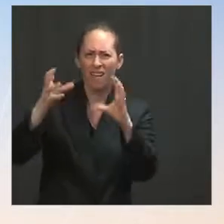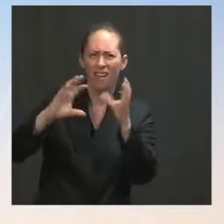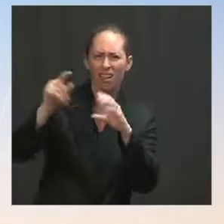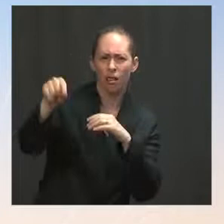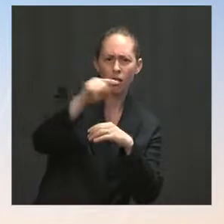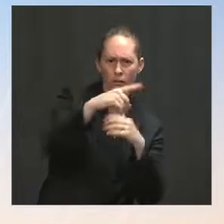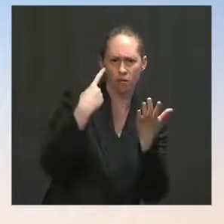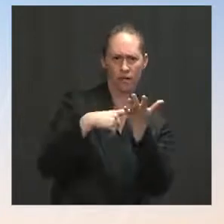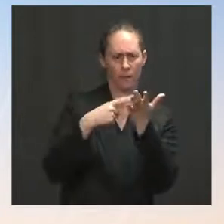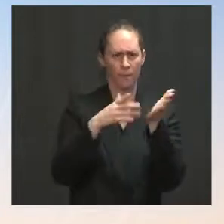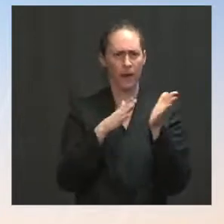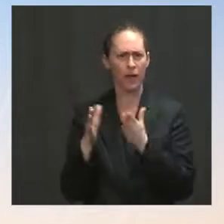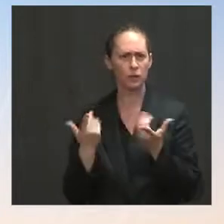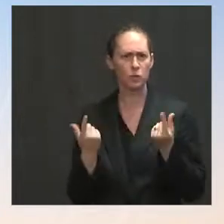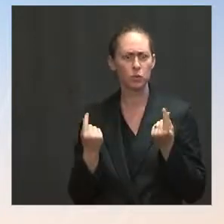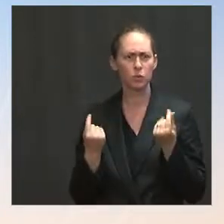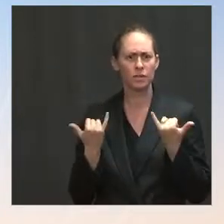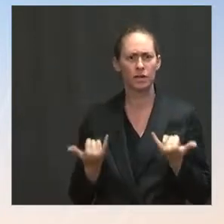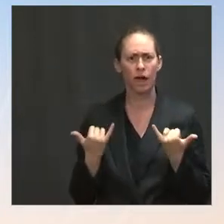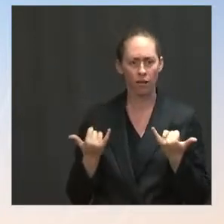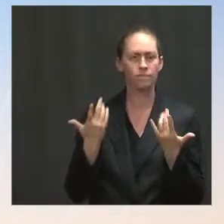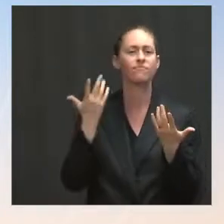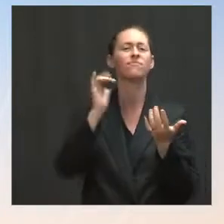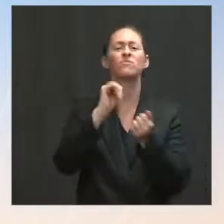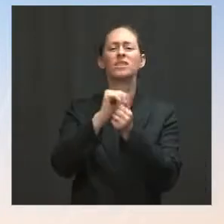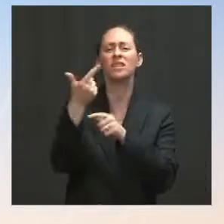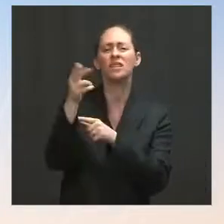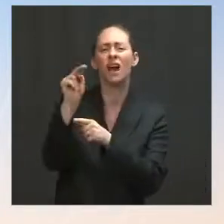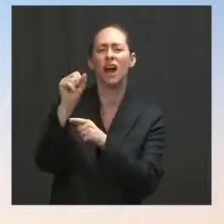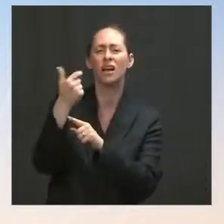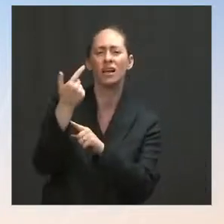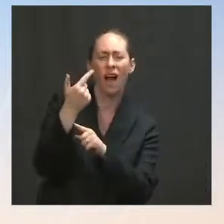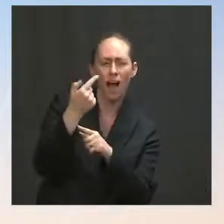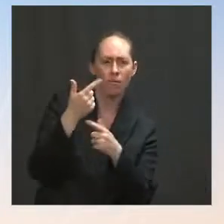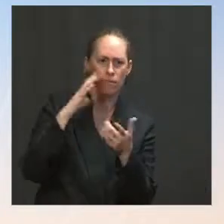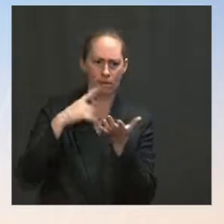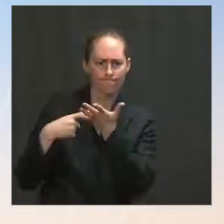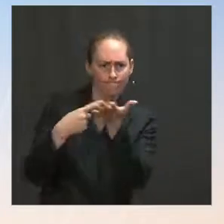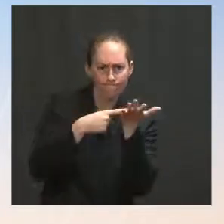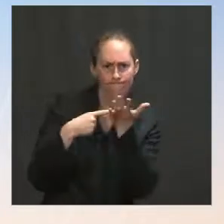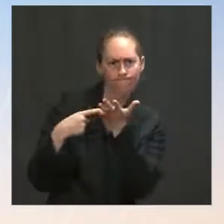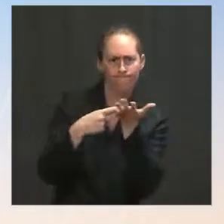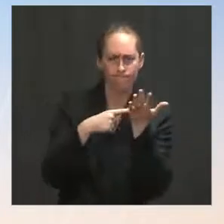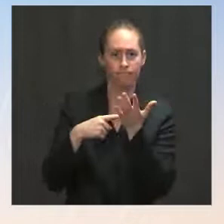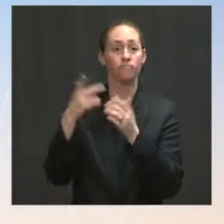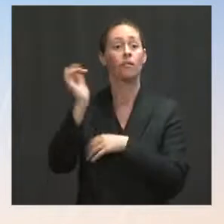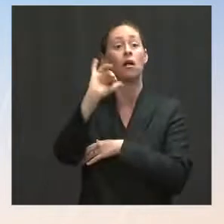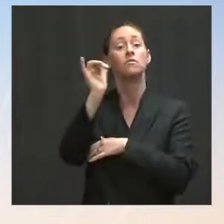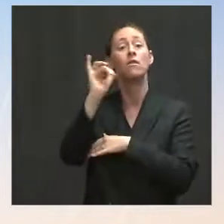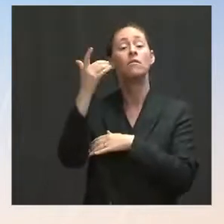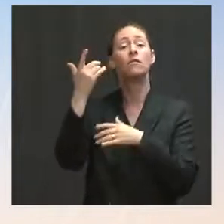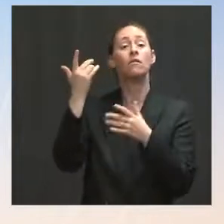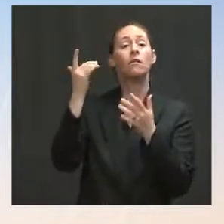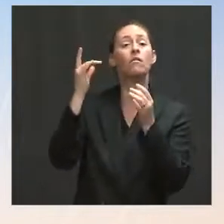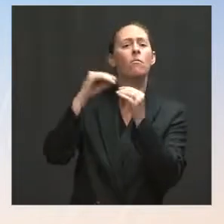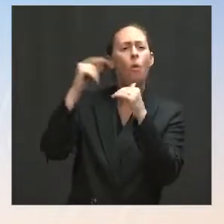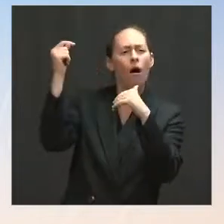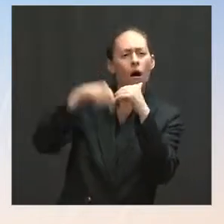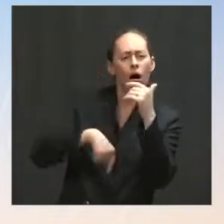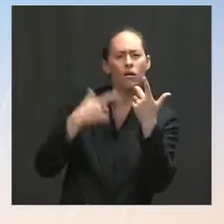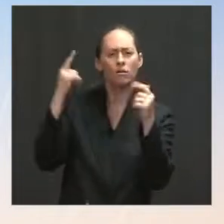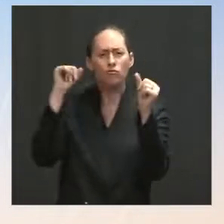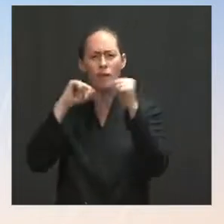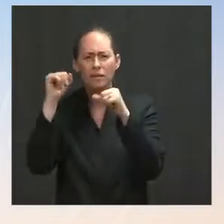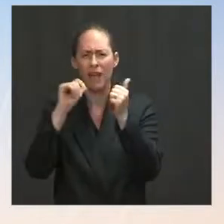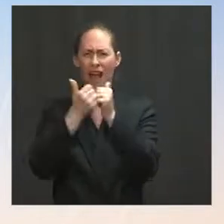crime. During the meeting, the President will discuss his crime reduction strategy, which gives cities and states historic funding through the American